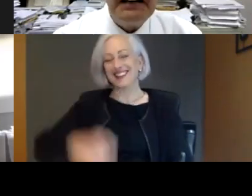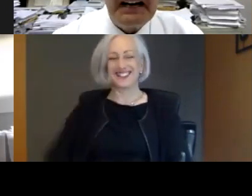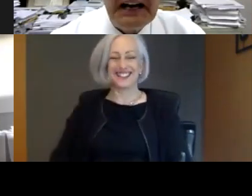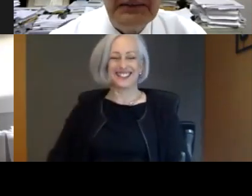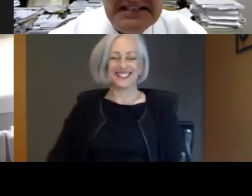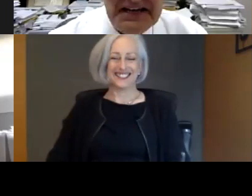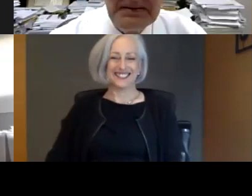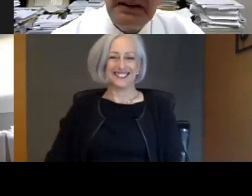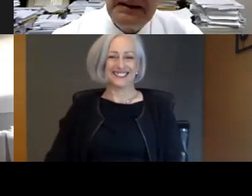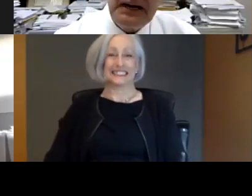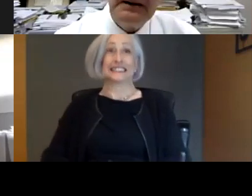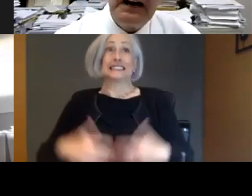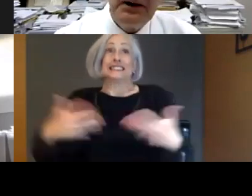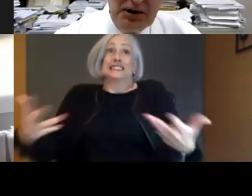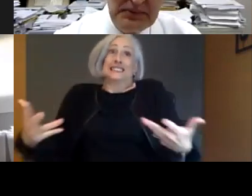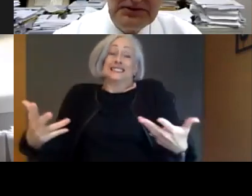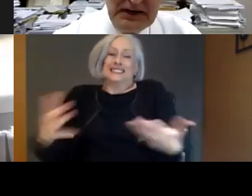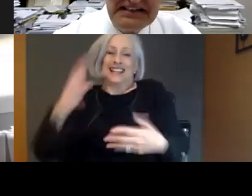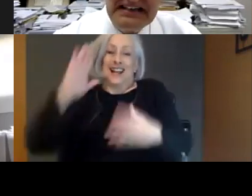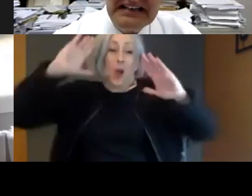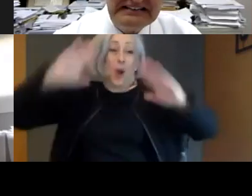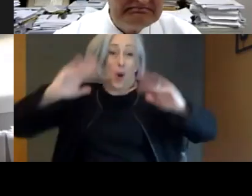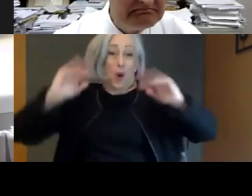Well, I'd have to say, I hope in